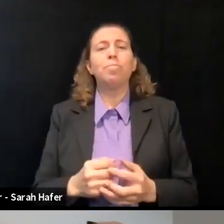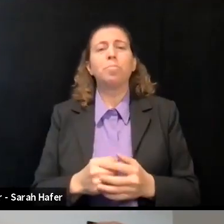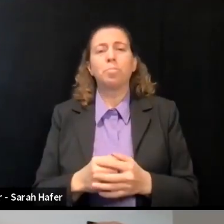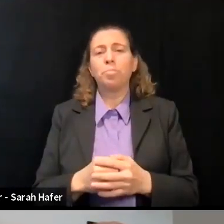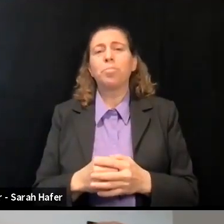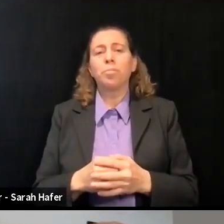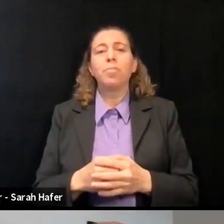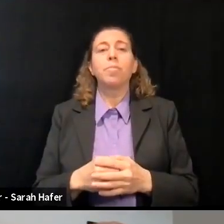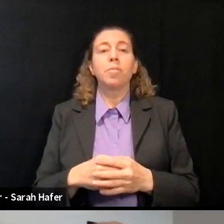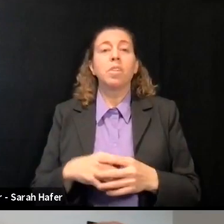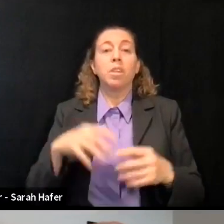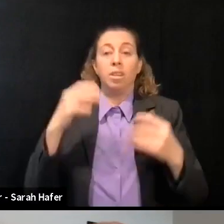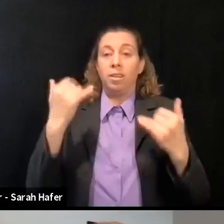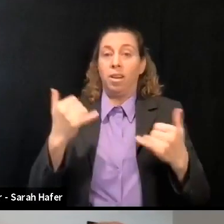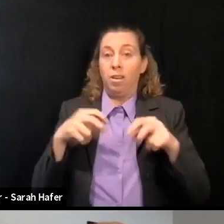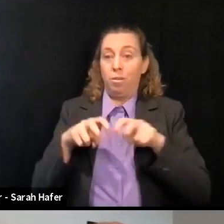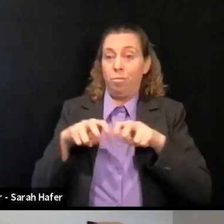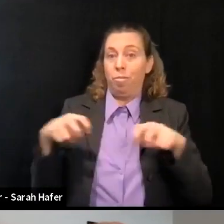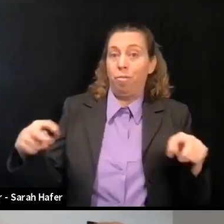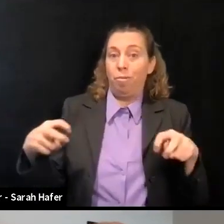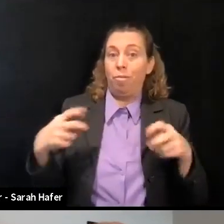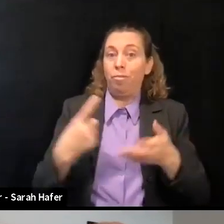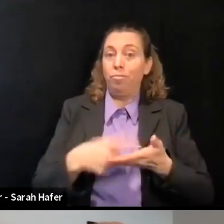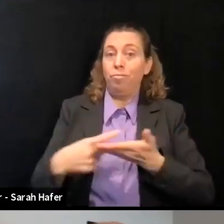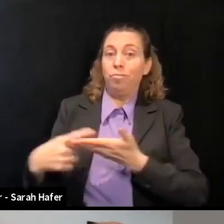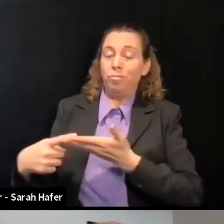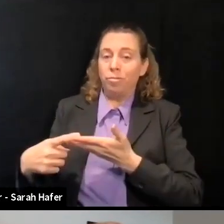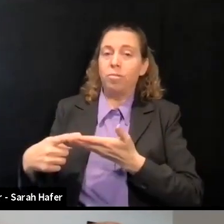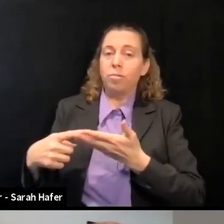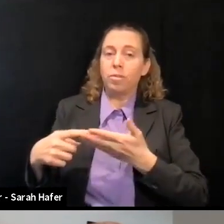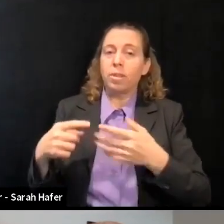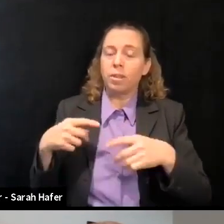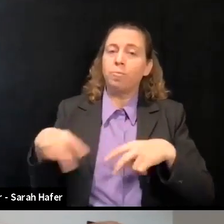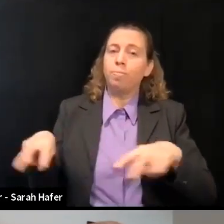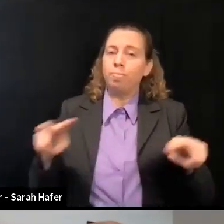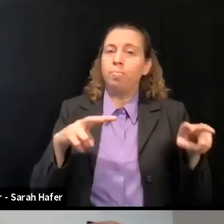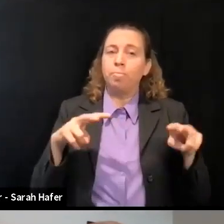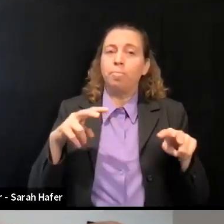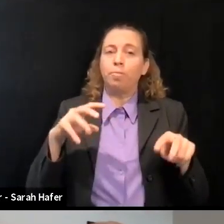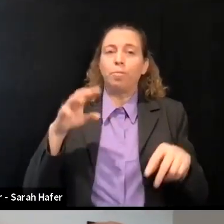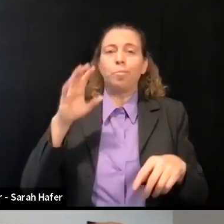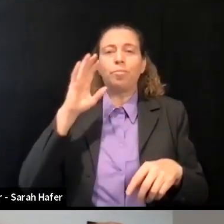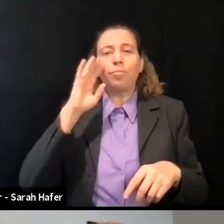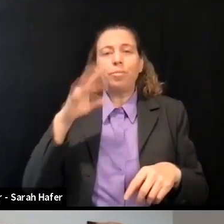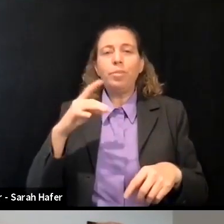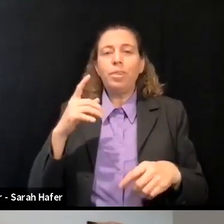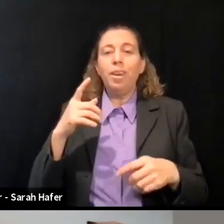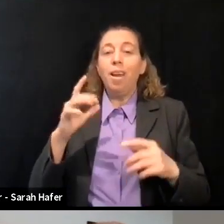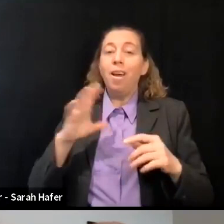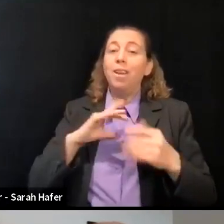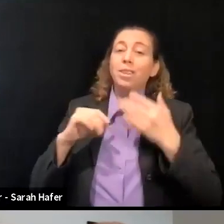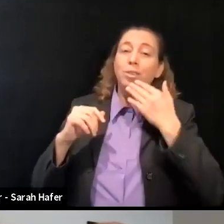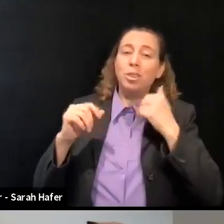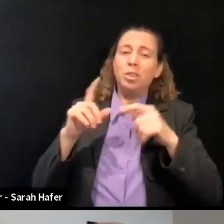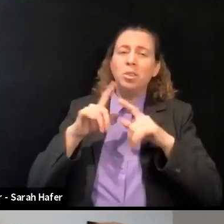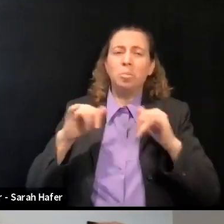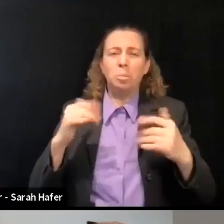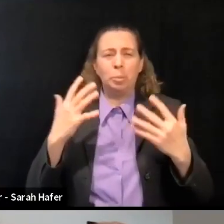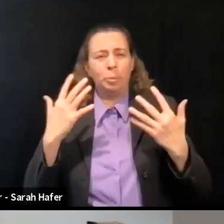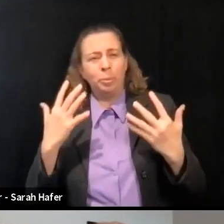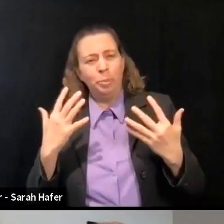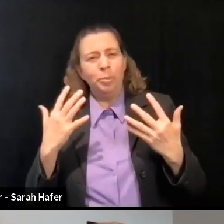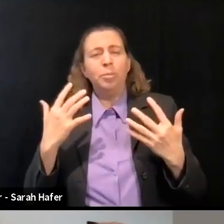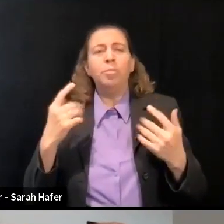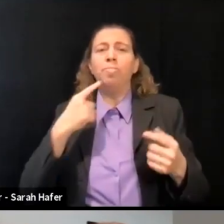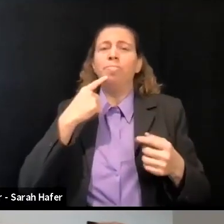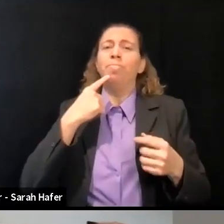sweet, I'm gonna be honest, because on the one hand, it's an honor to have this conversation and to be able to be in this panel to